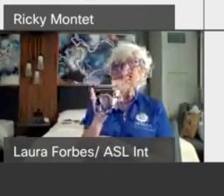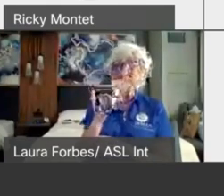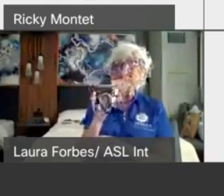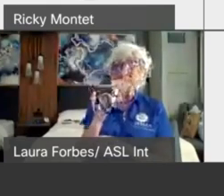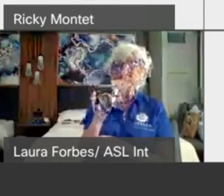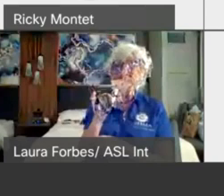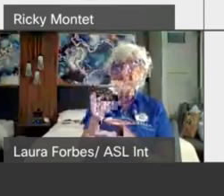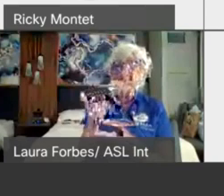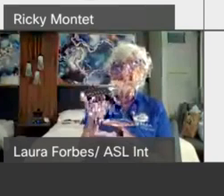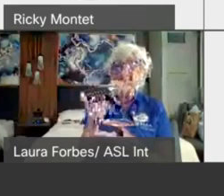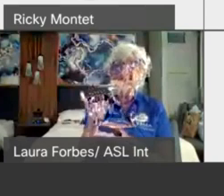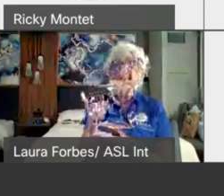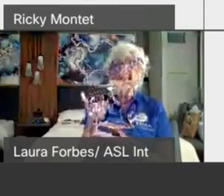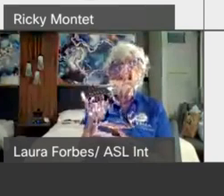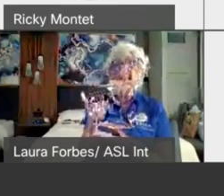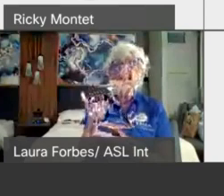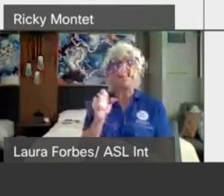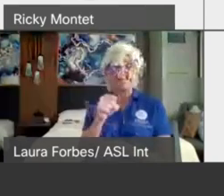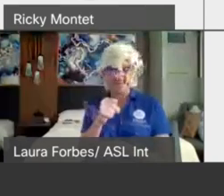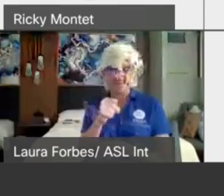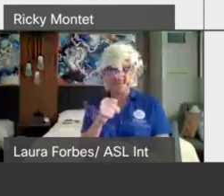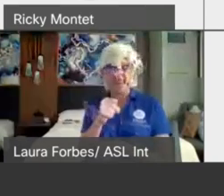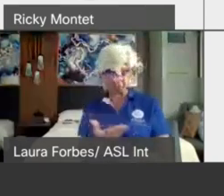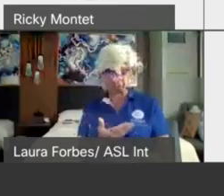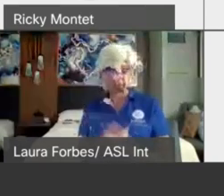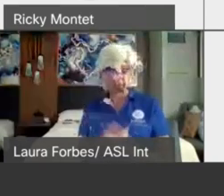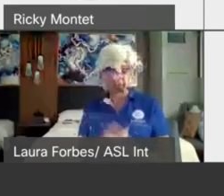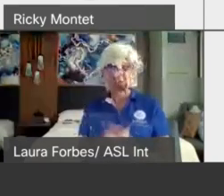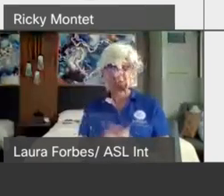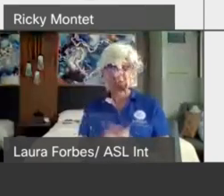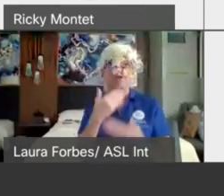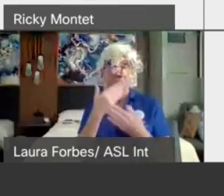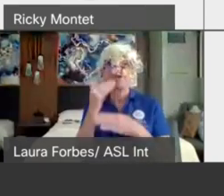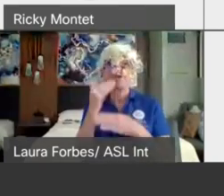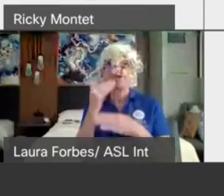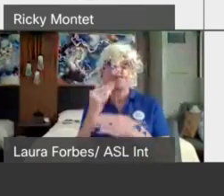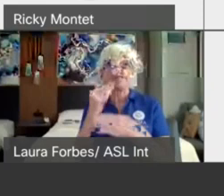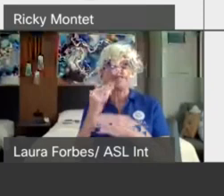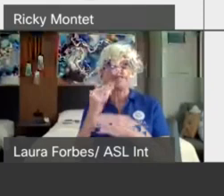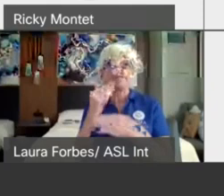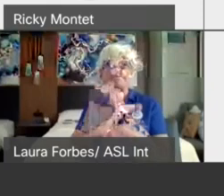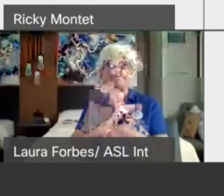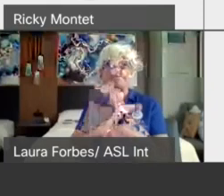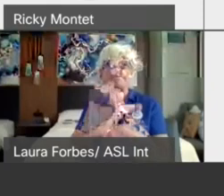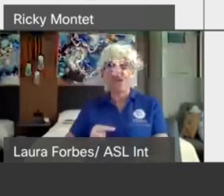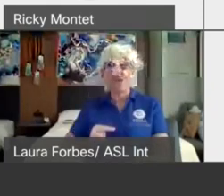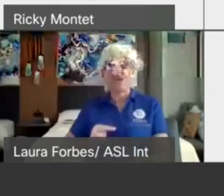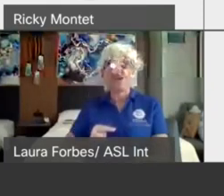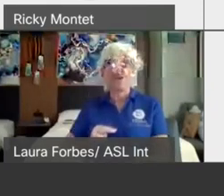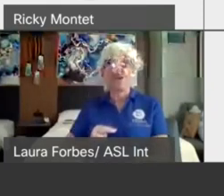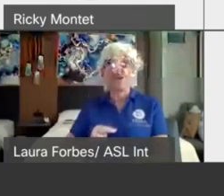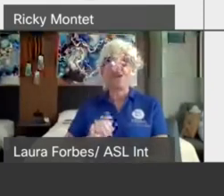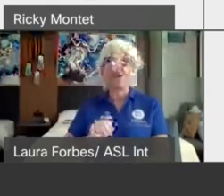Hi, Melissa. Yes, I'm available. Good evening, Mayor. Yes, that is possible